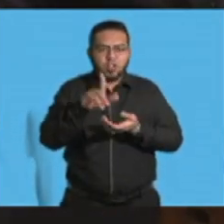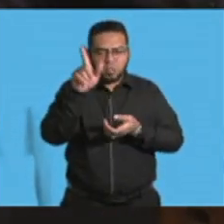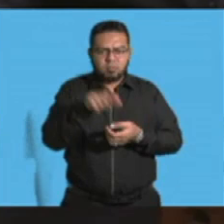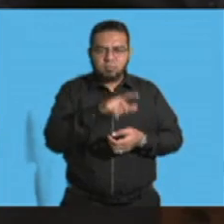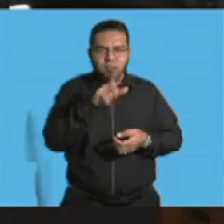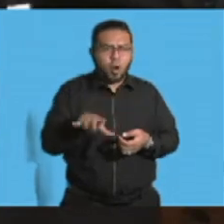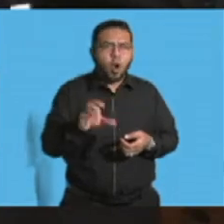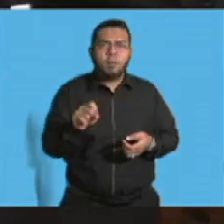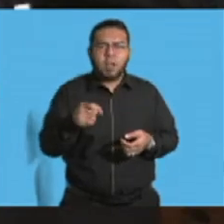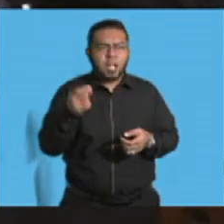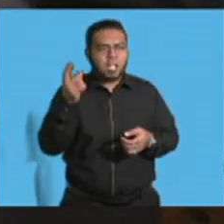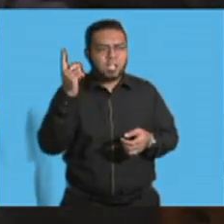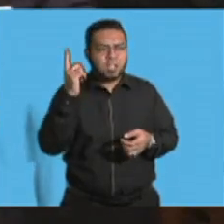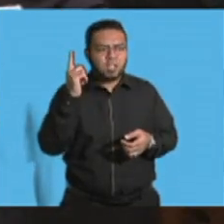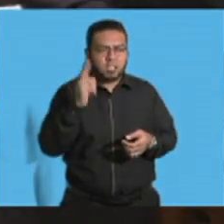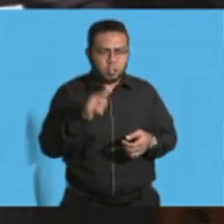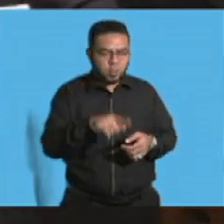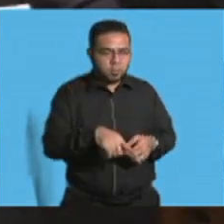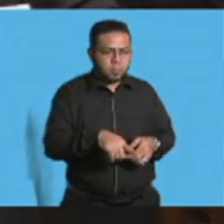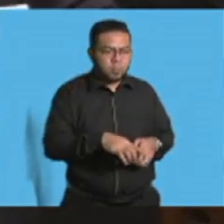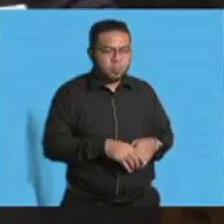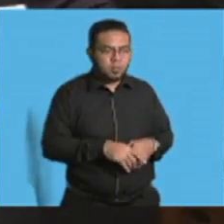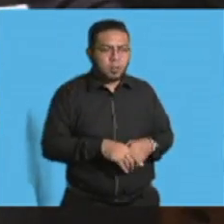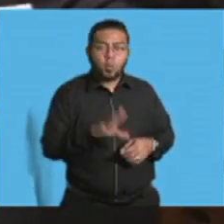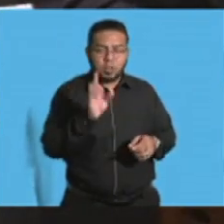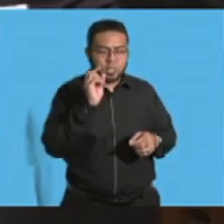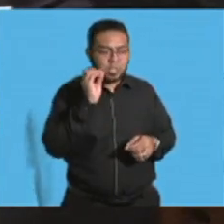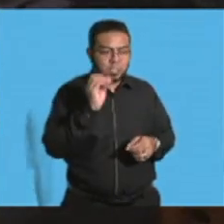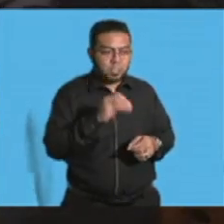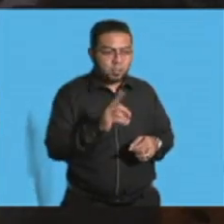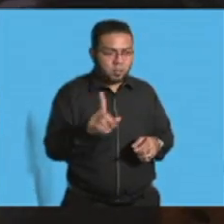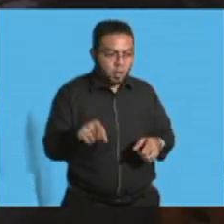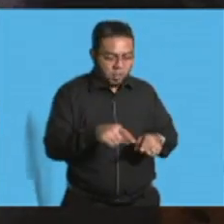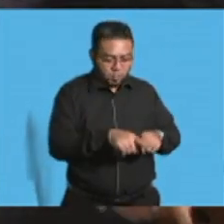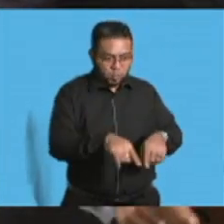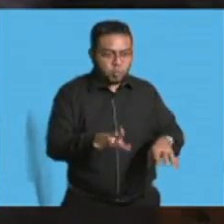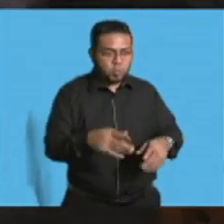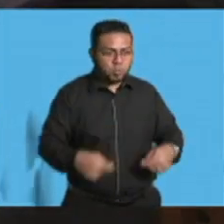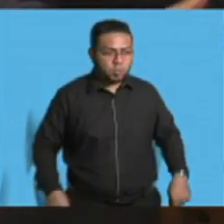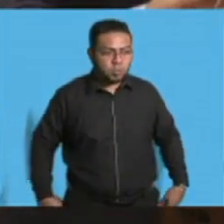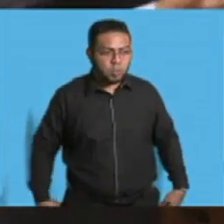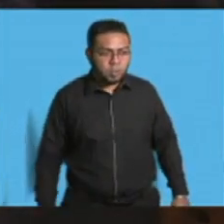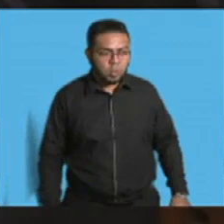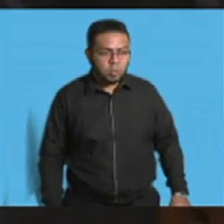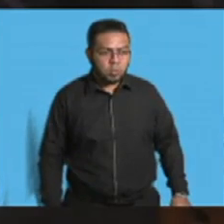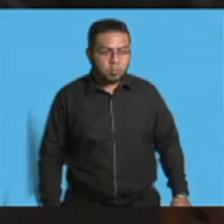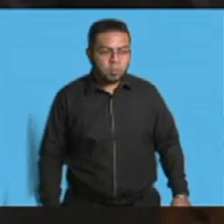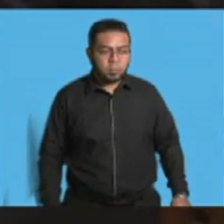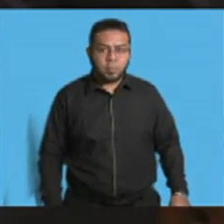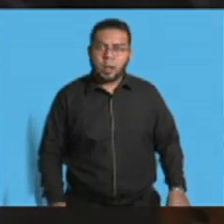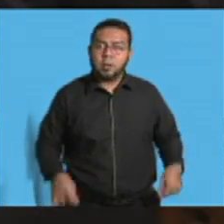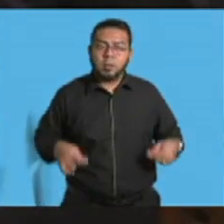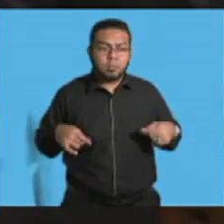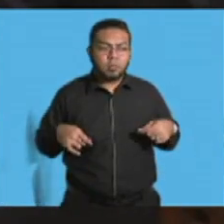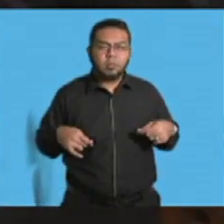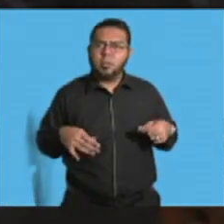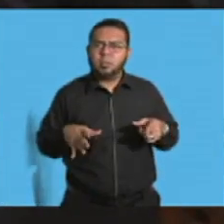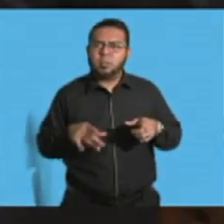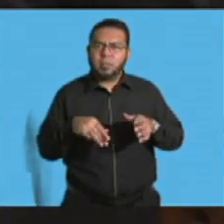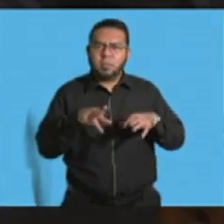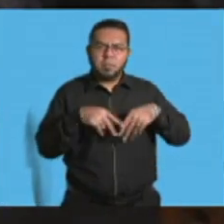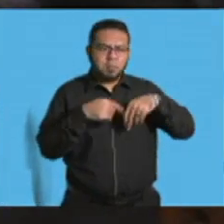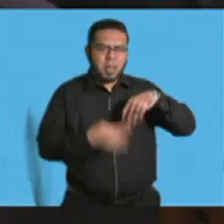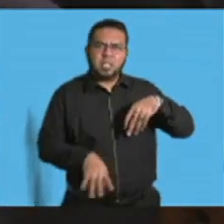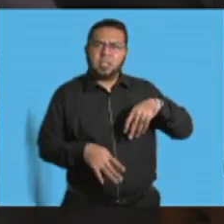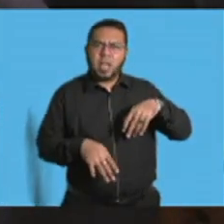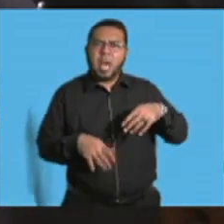who got primary school kids who he was teaching, got them to drop their pants and play with their testicles.